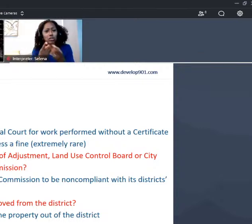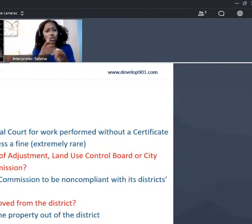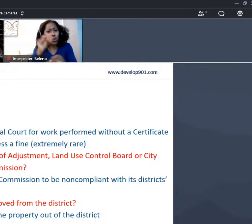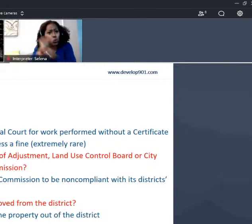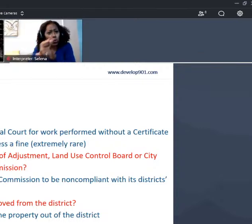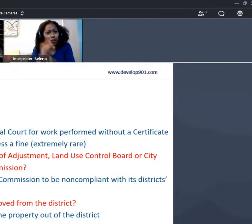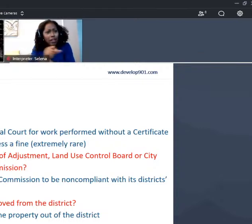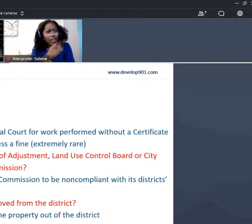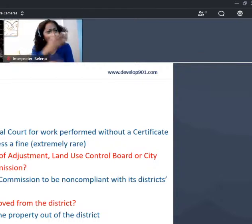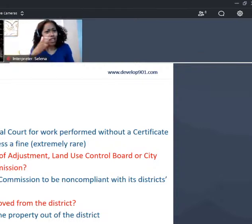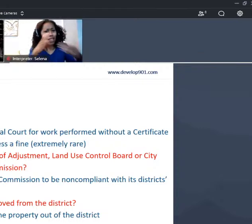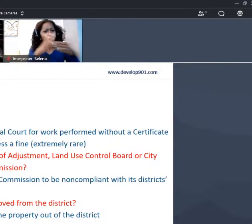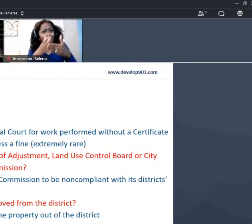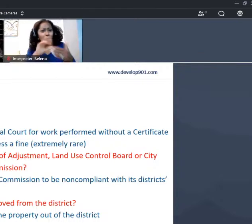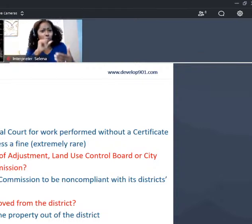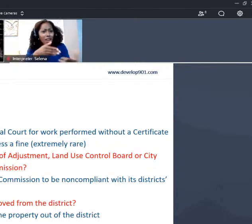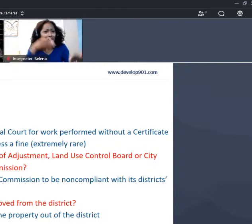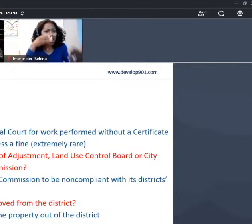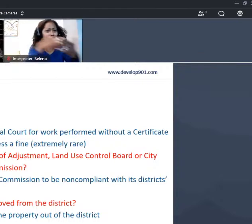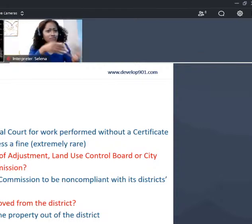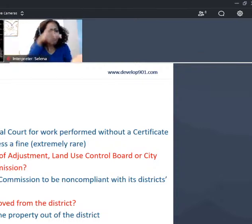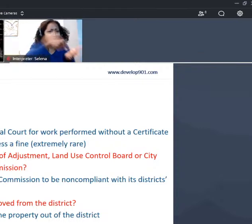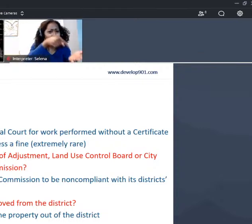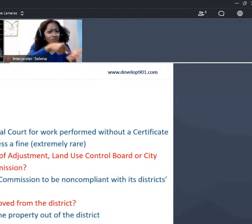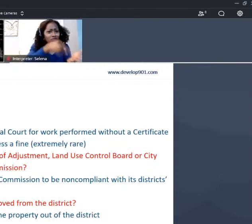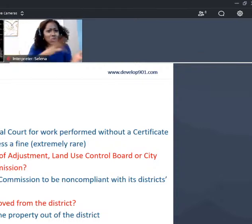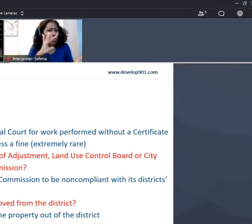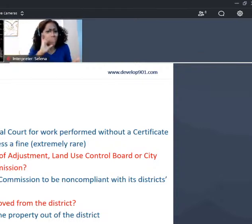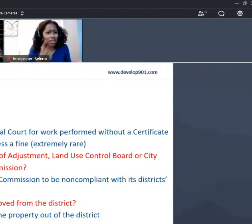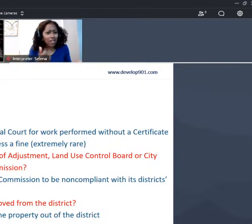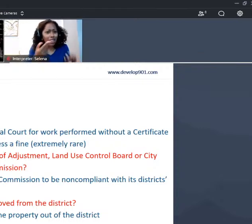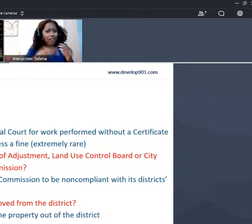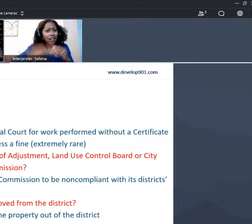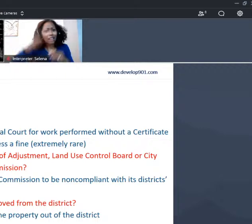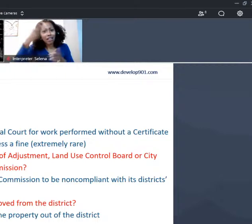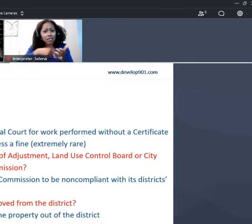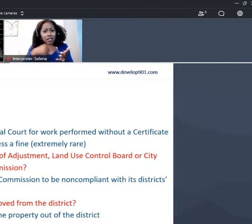ever, but also not getting Landmarks Commission review.